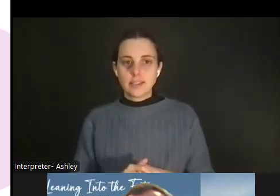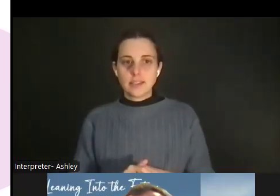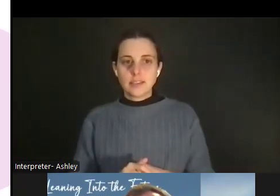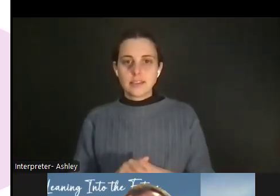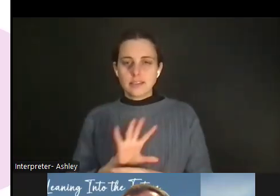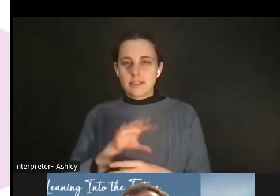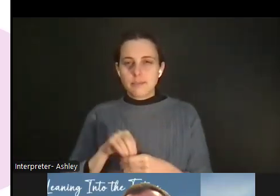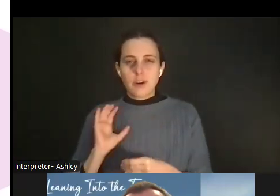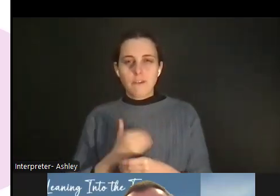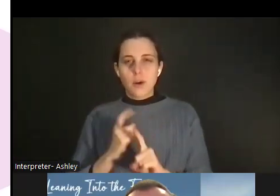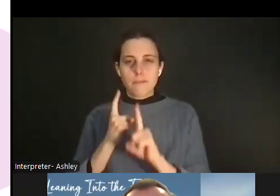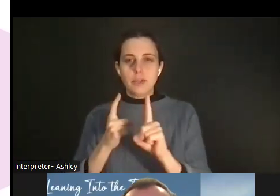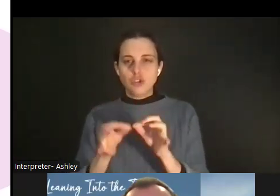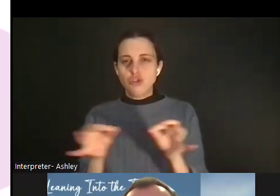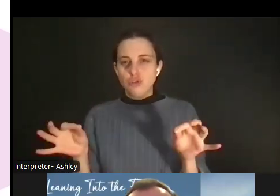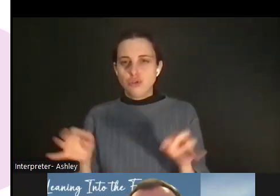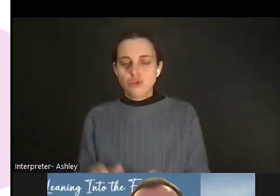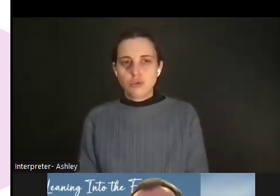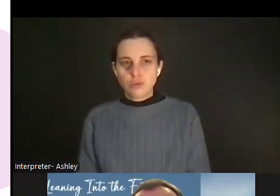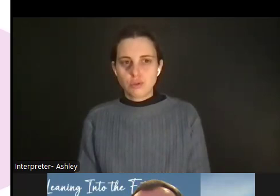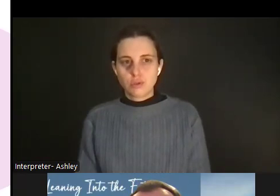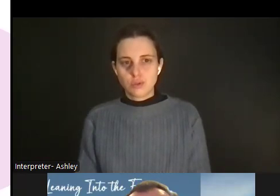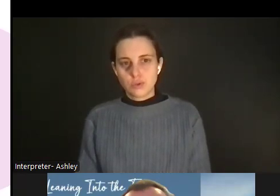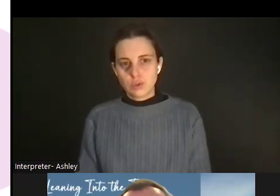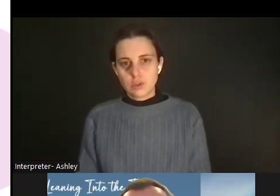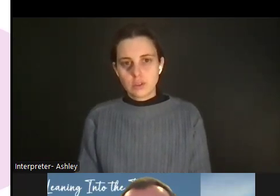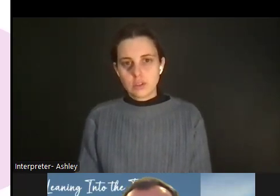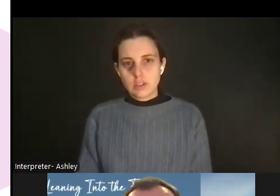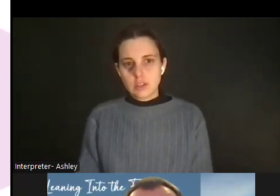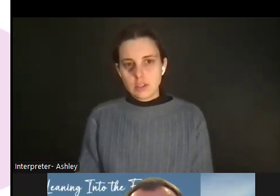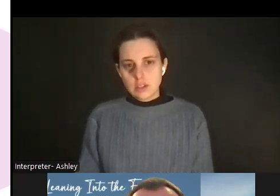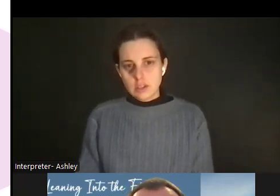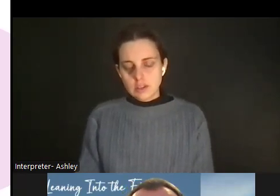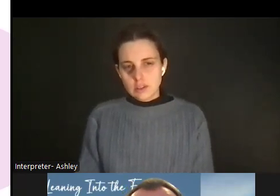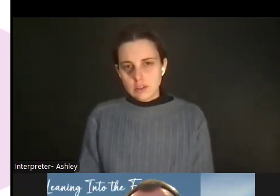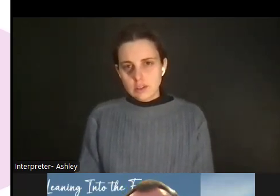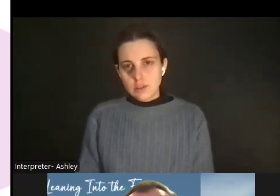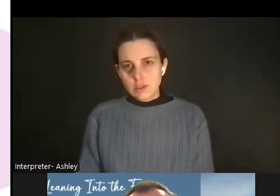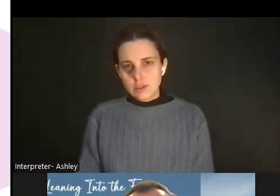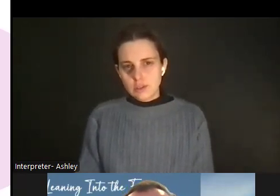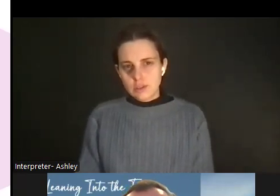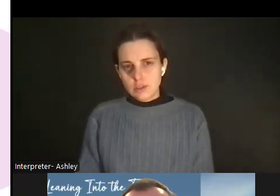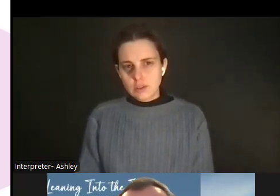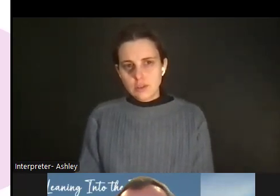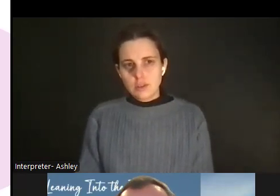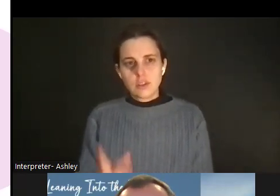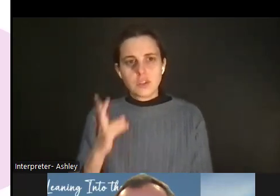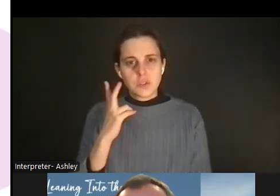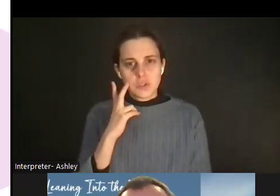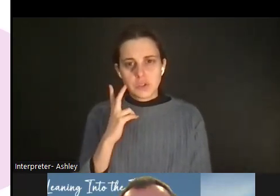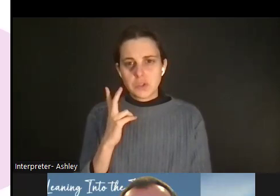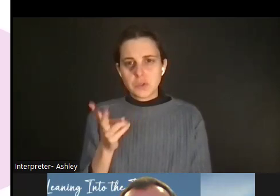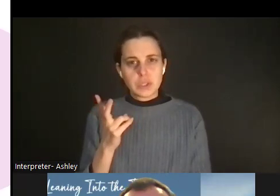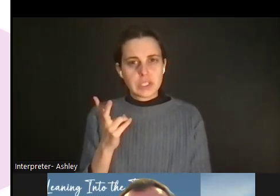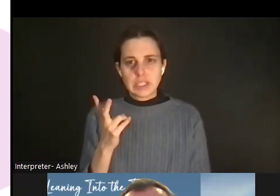And for all our Six Sigma belts out there, green, yellow, black, or master